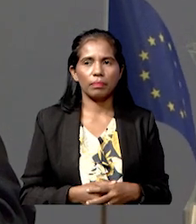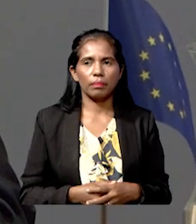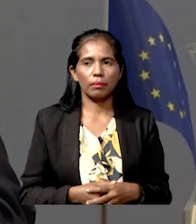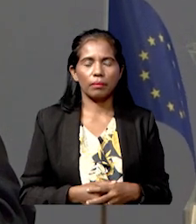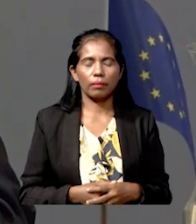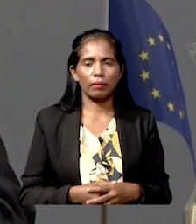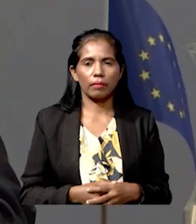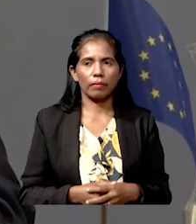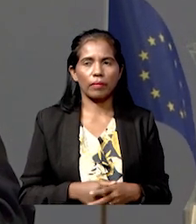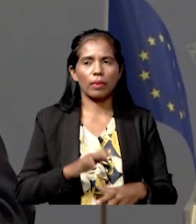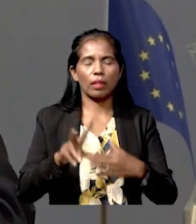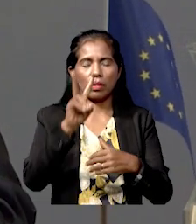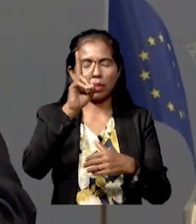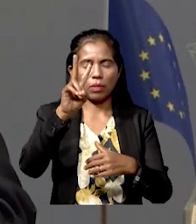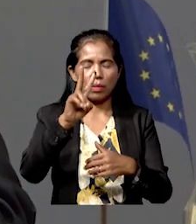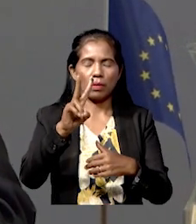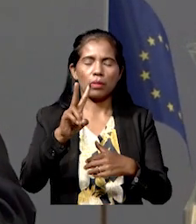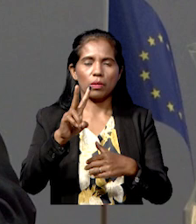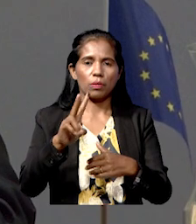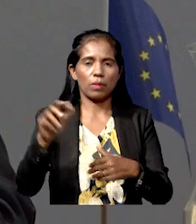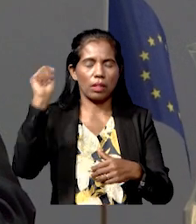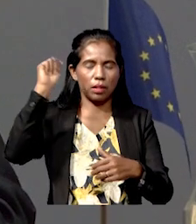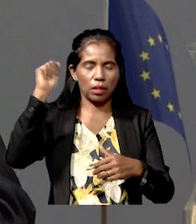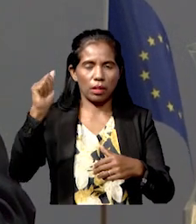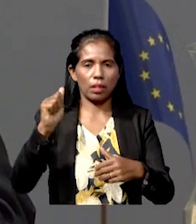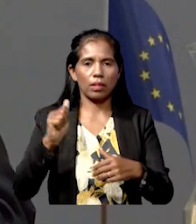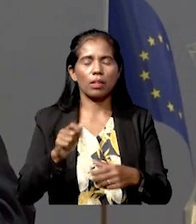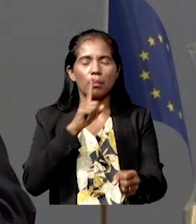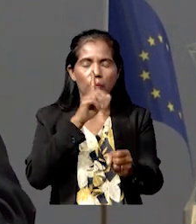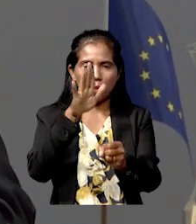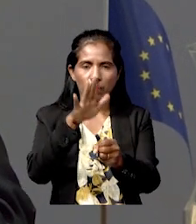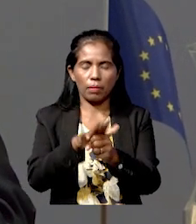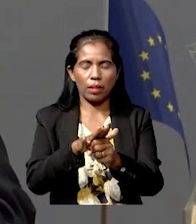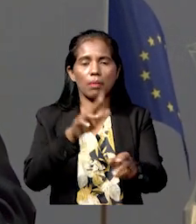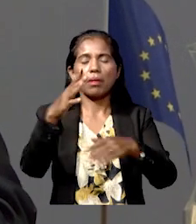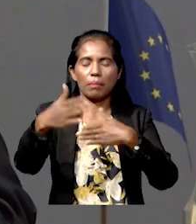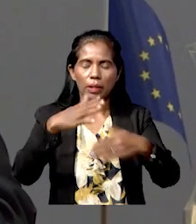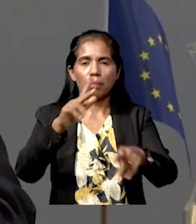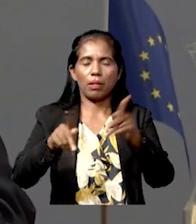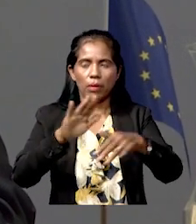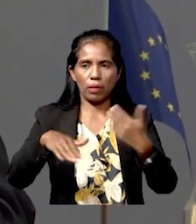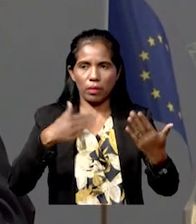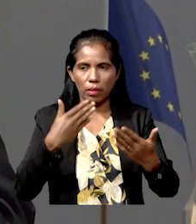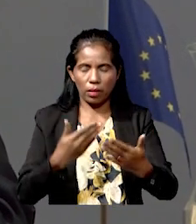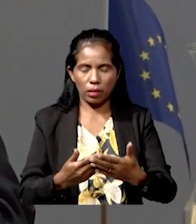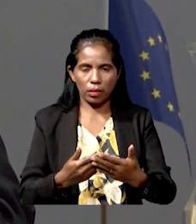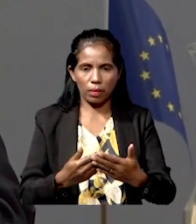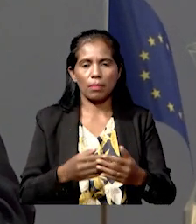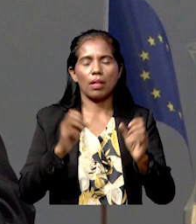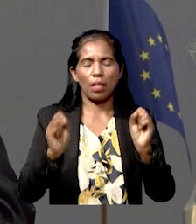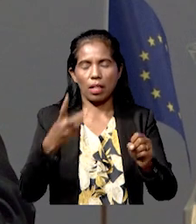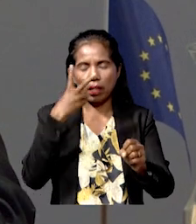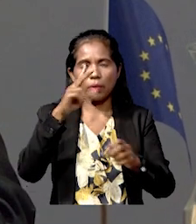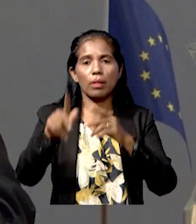Both candidates also promised new financial subsidies for the population and improved social programs.